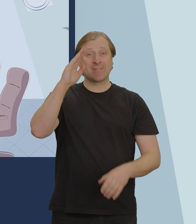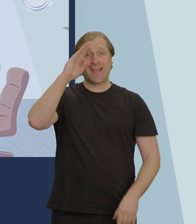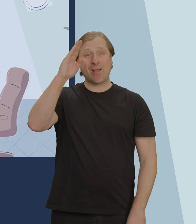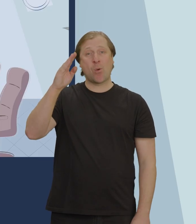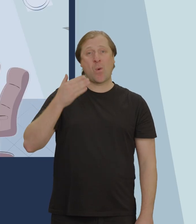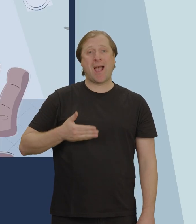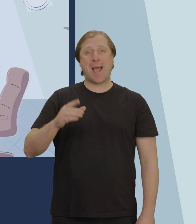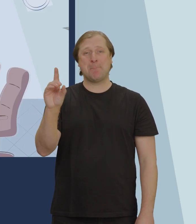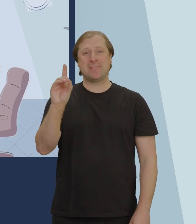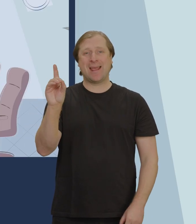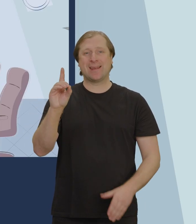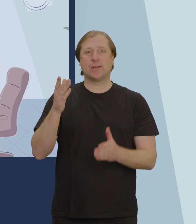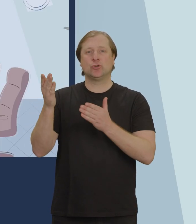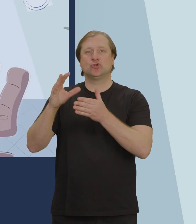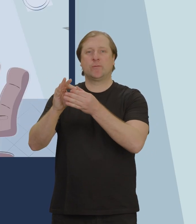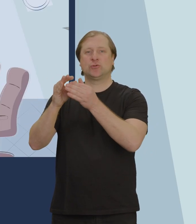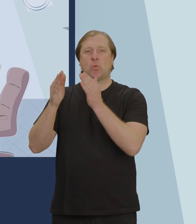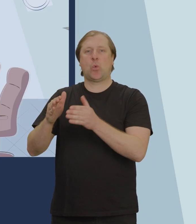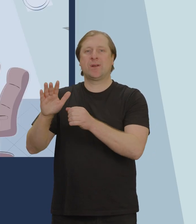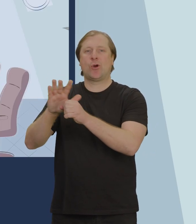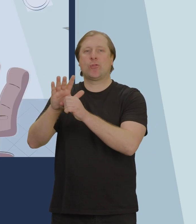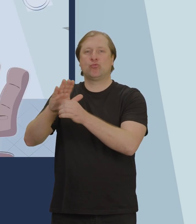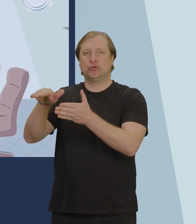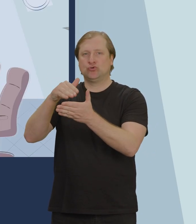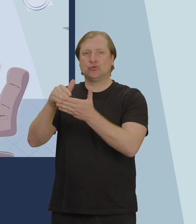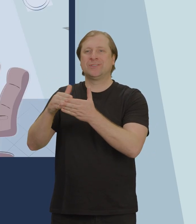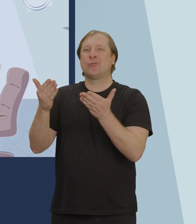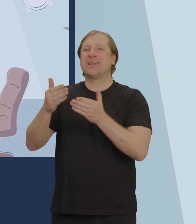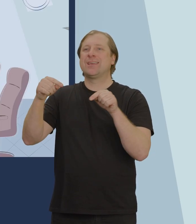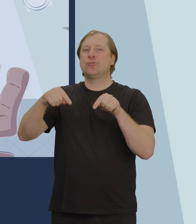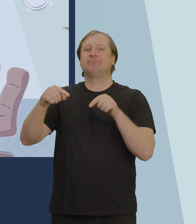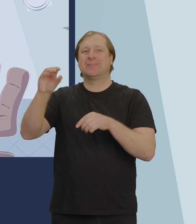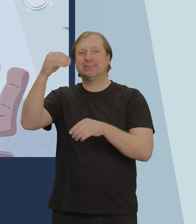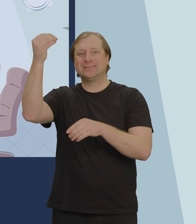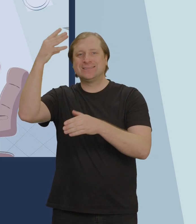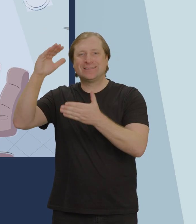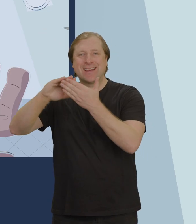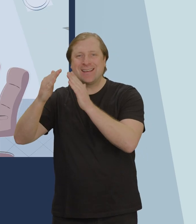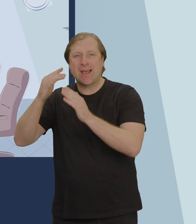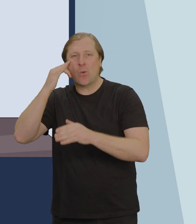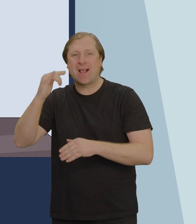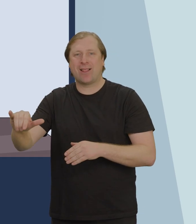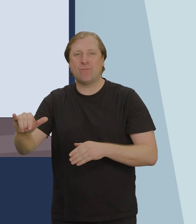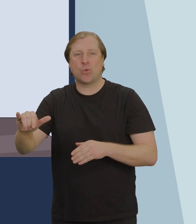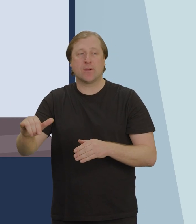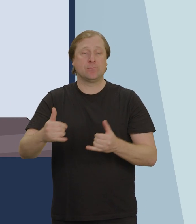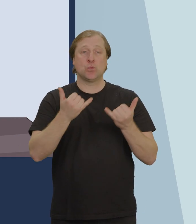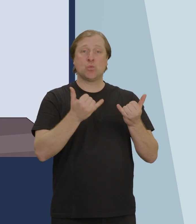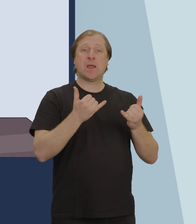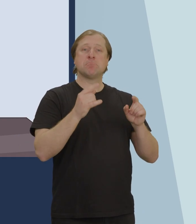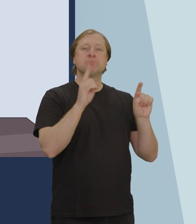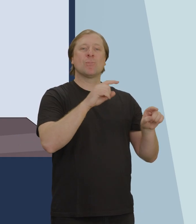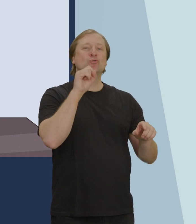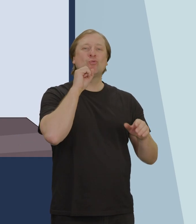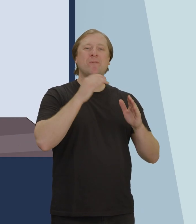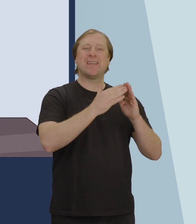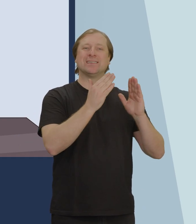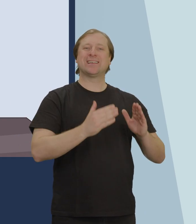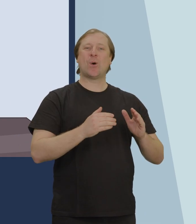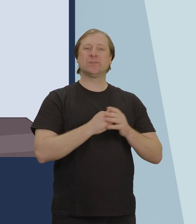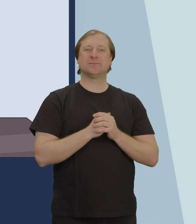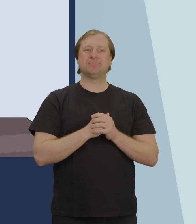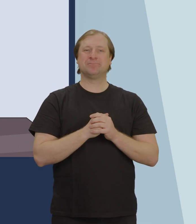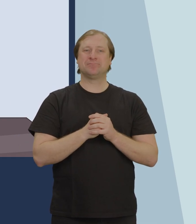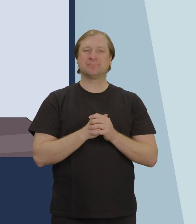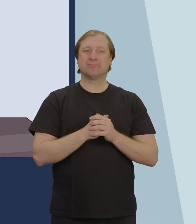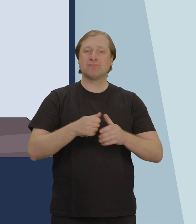Hello, I'm Danny, a service coordinator at the Regional Center here in Sunnytown, California. Today we're heading back to Sofia's